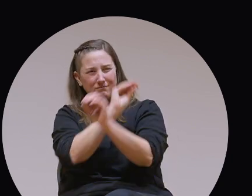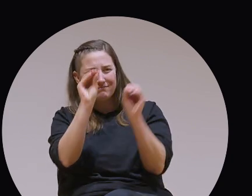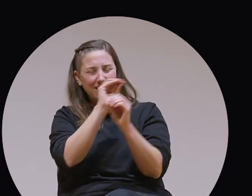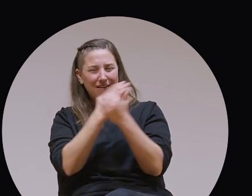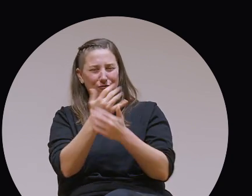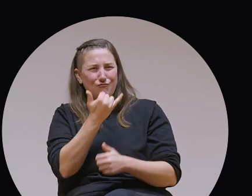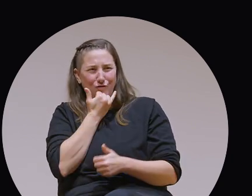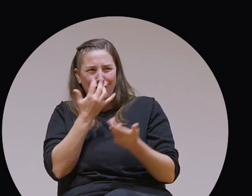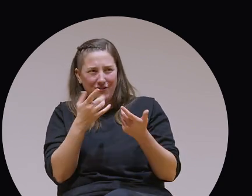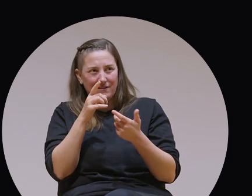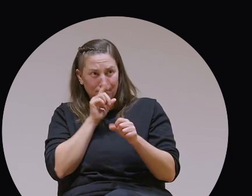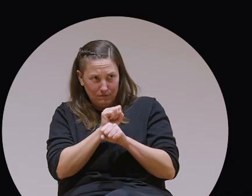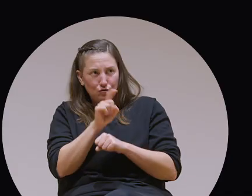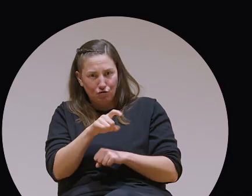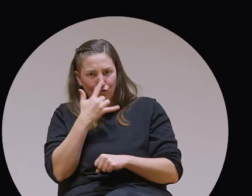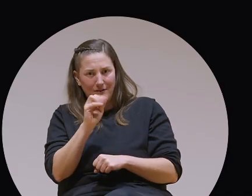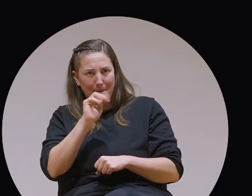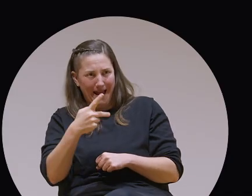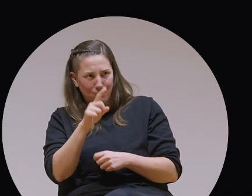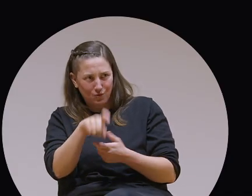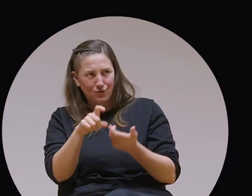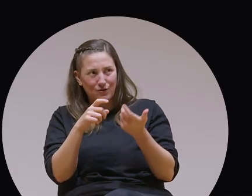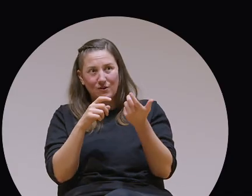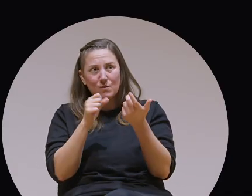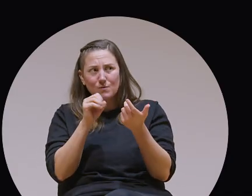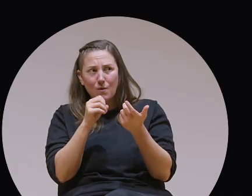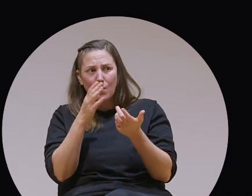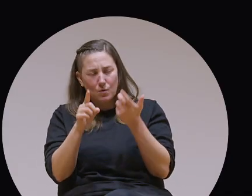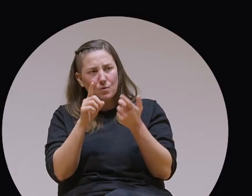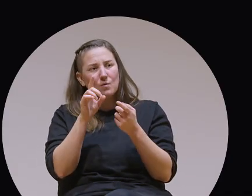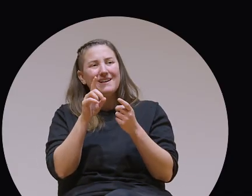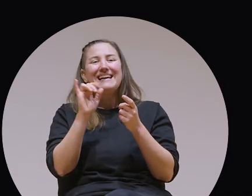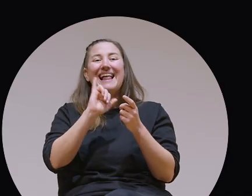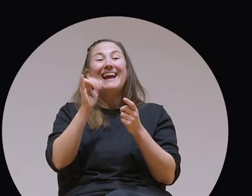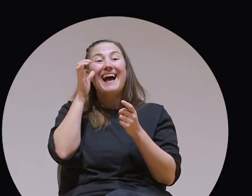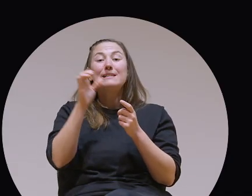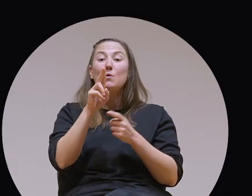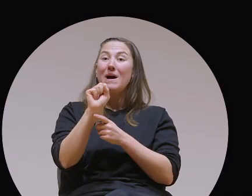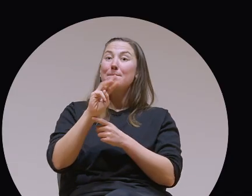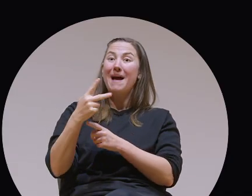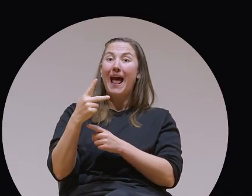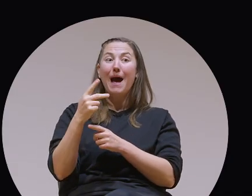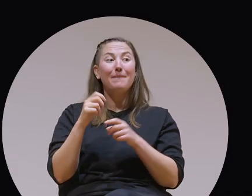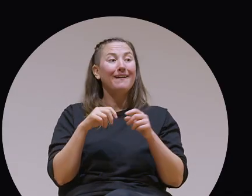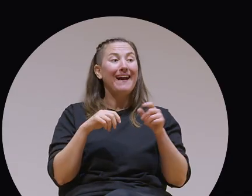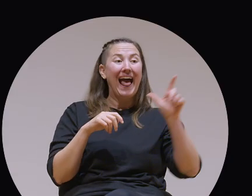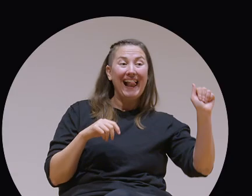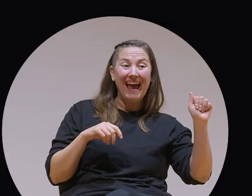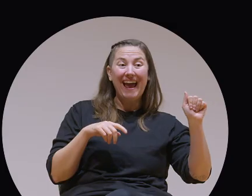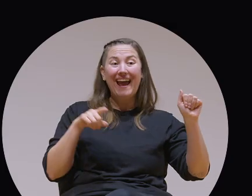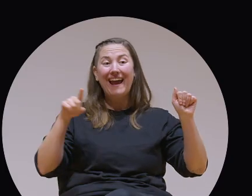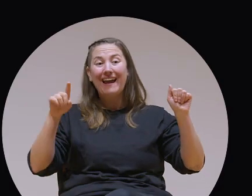should work. This is a map, and what you've put Detroit next to Los Angeles. It doesn't work. They're not next to each